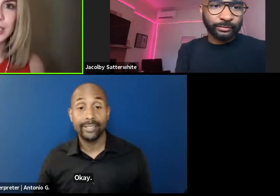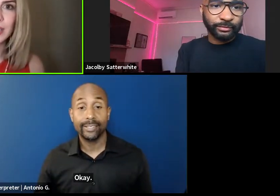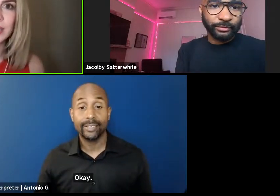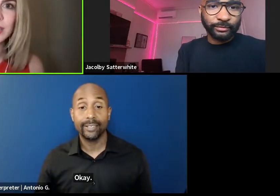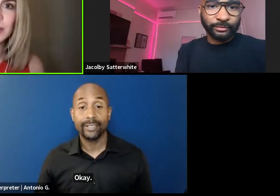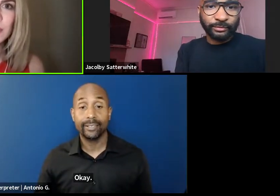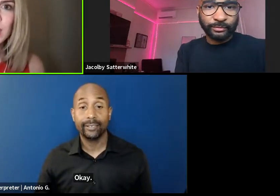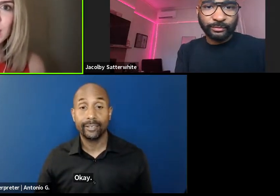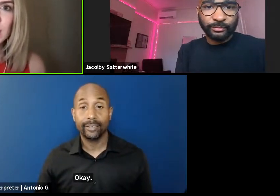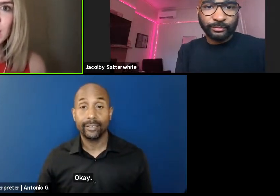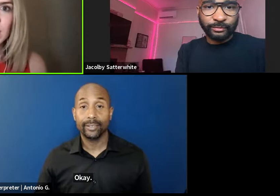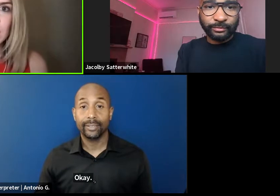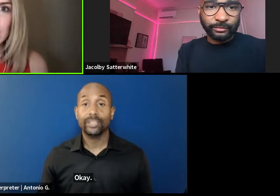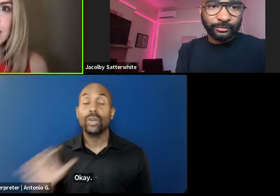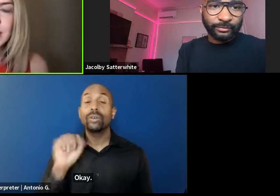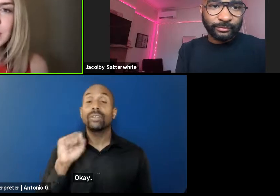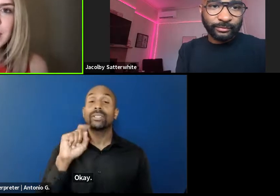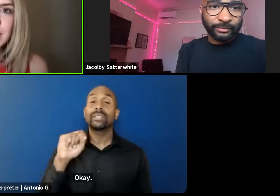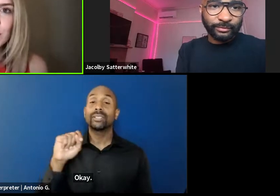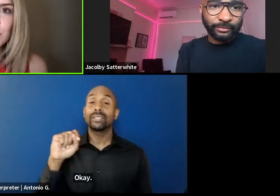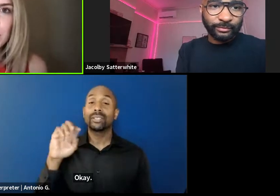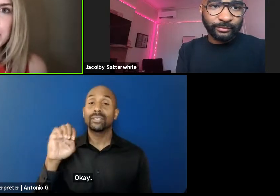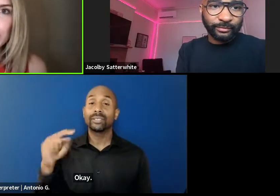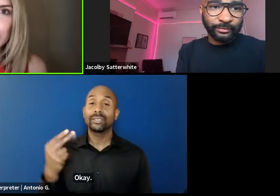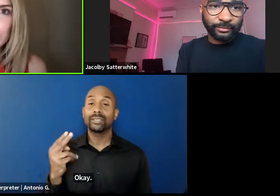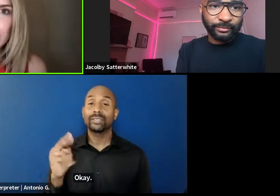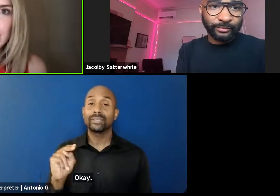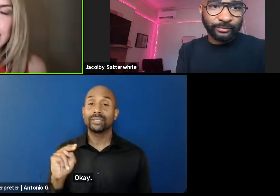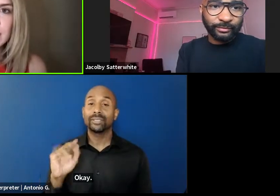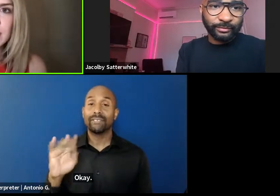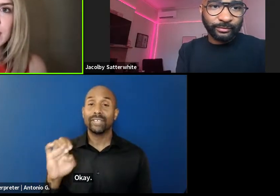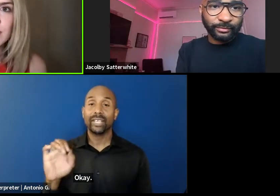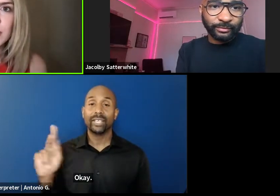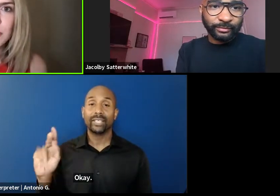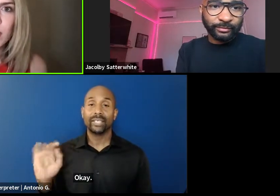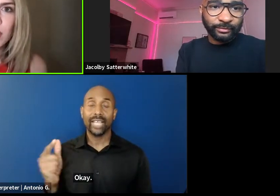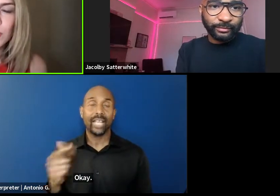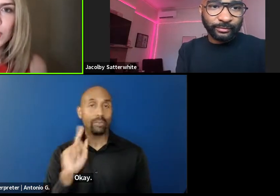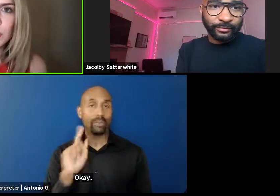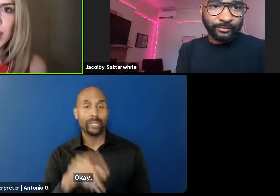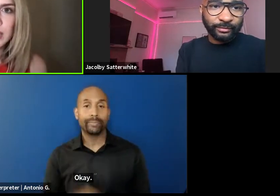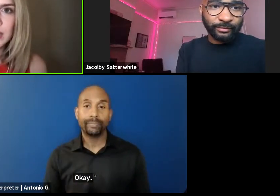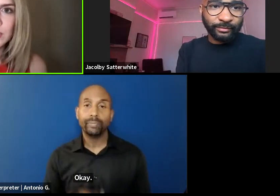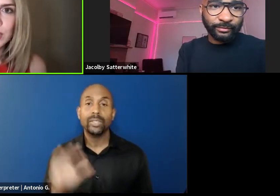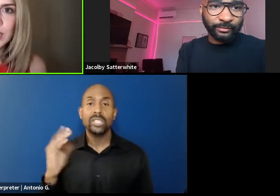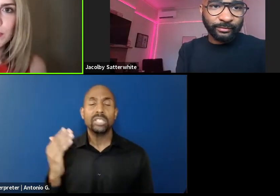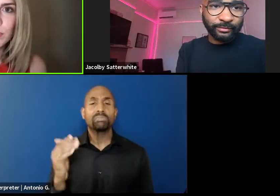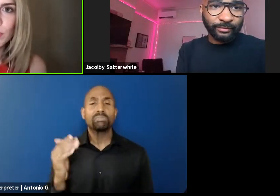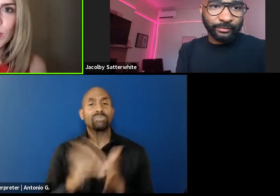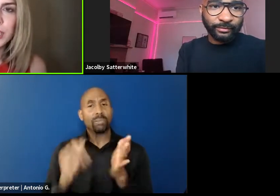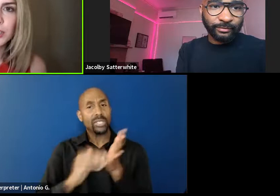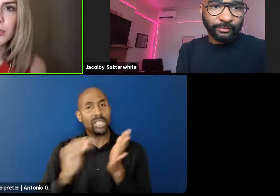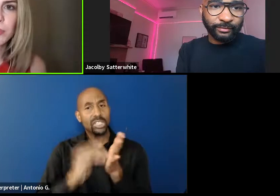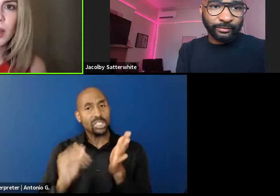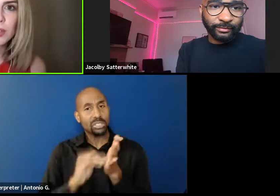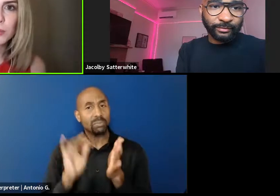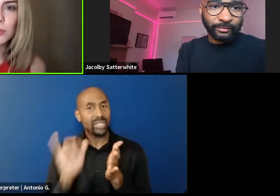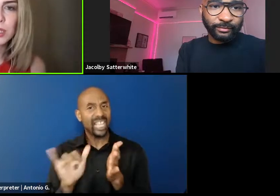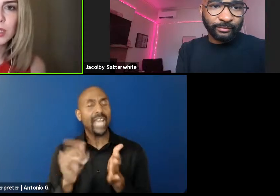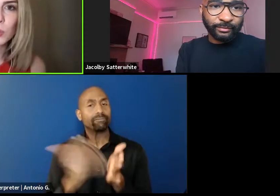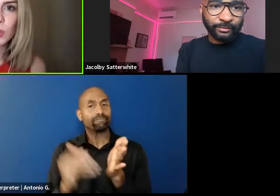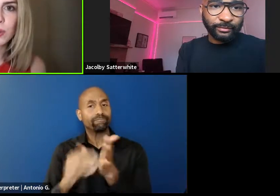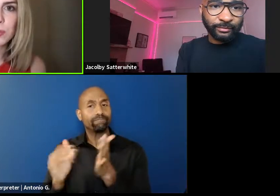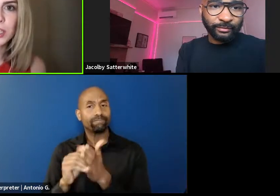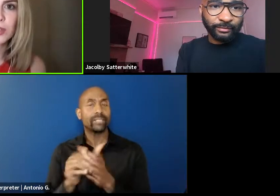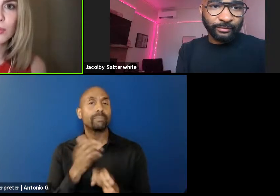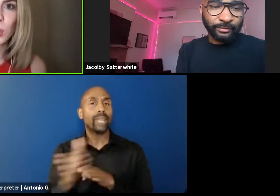She says, it seems as if repetition plays a significant part within your practice. For example, repetition of bodily